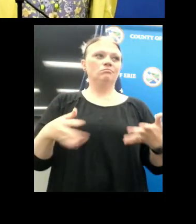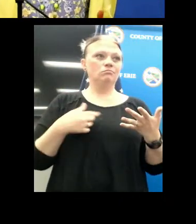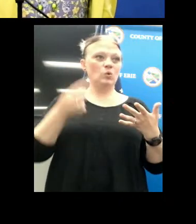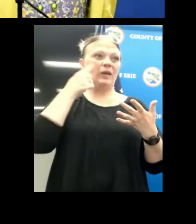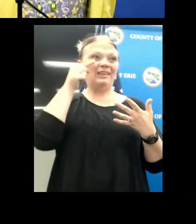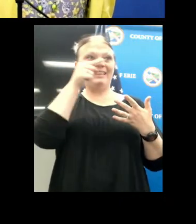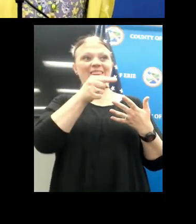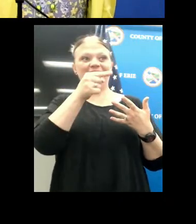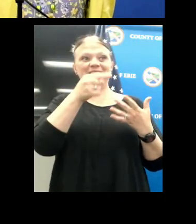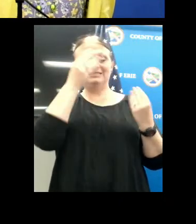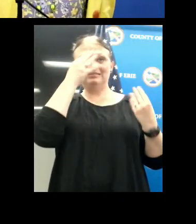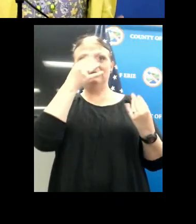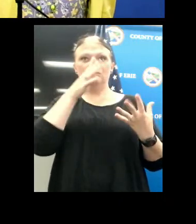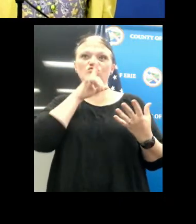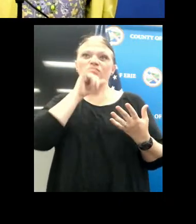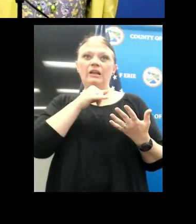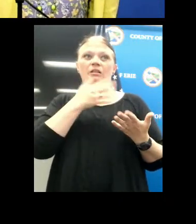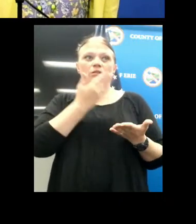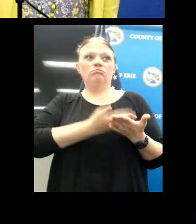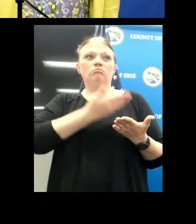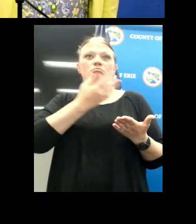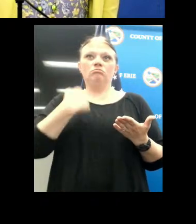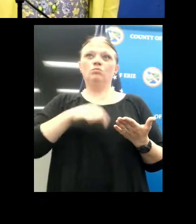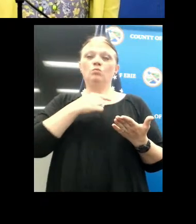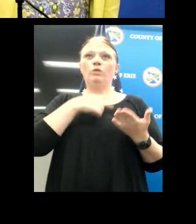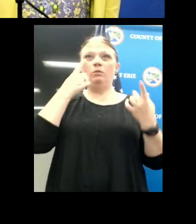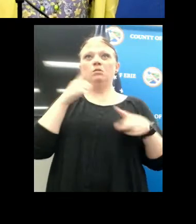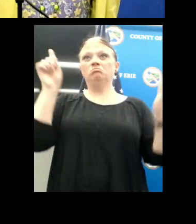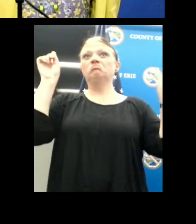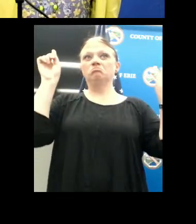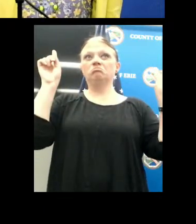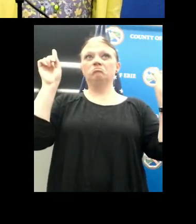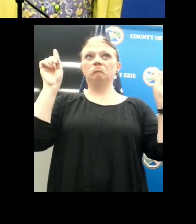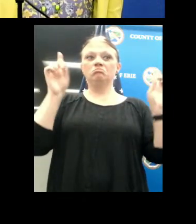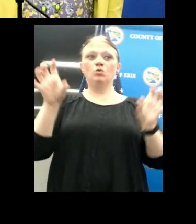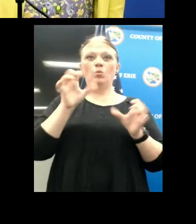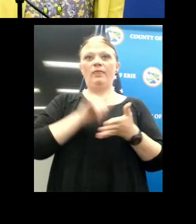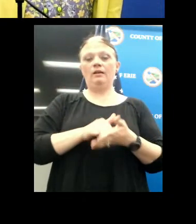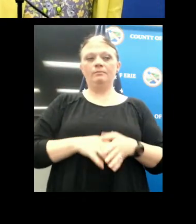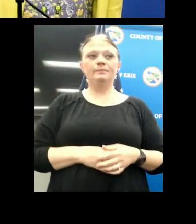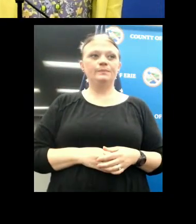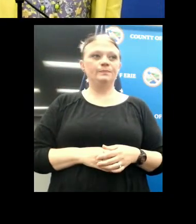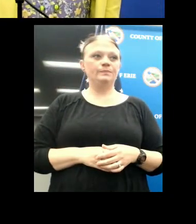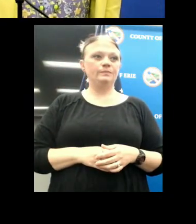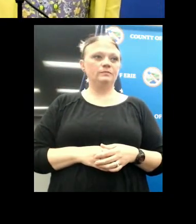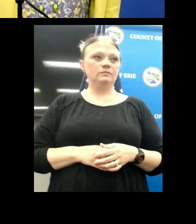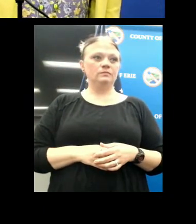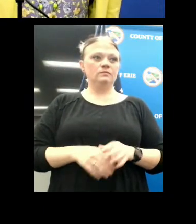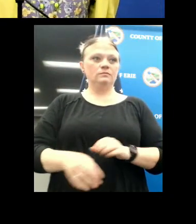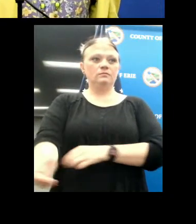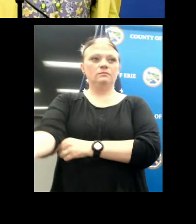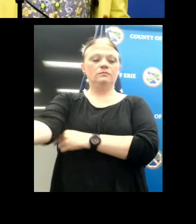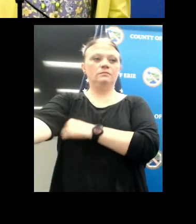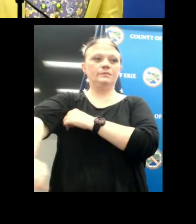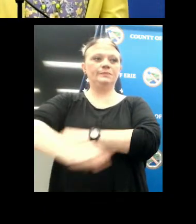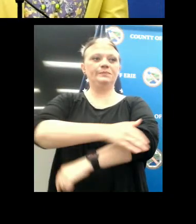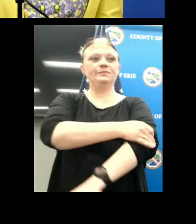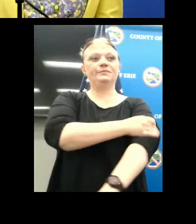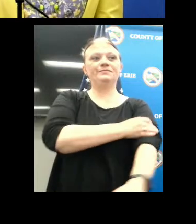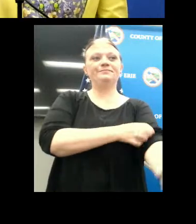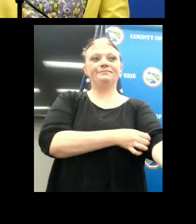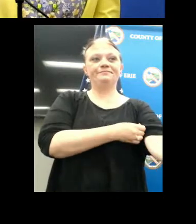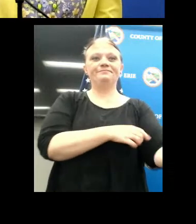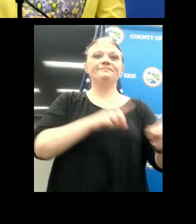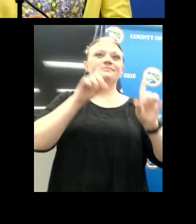these data really show that we have been effective in that area. So, talk about